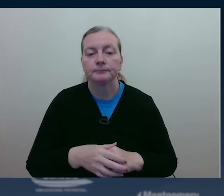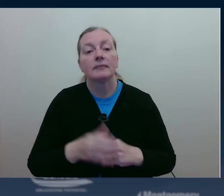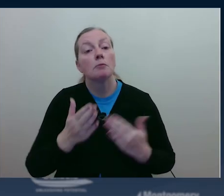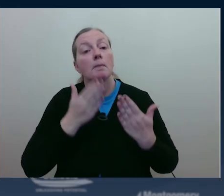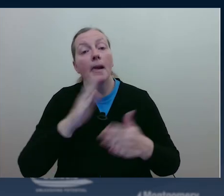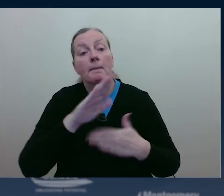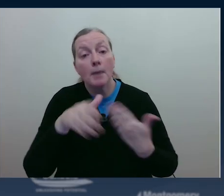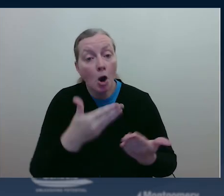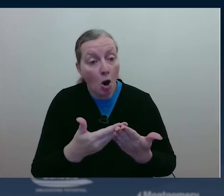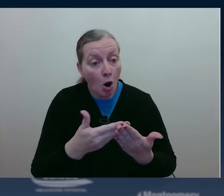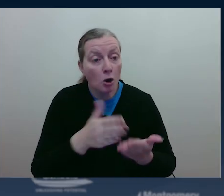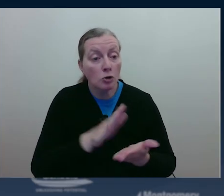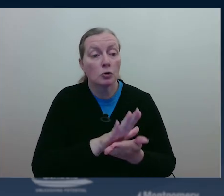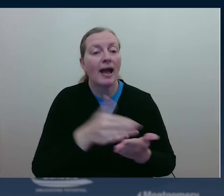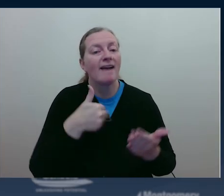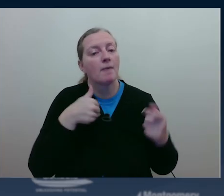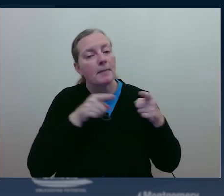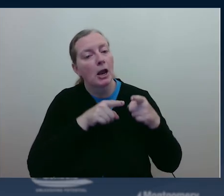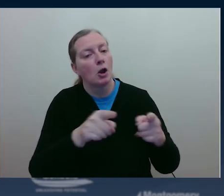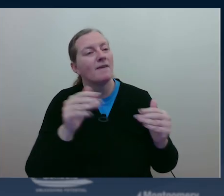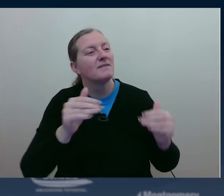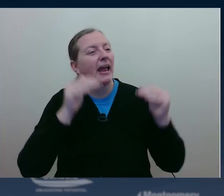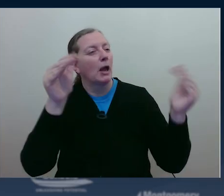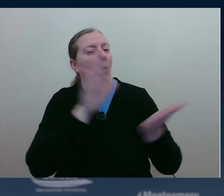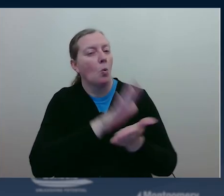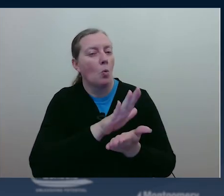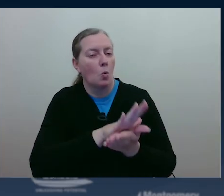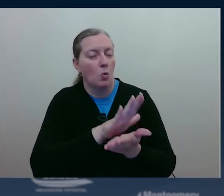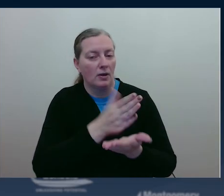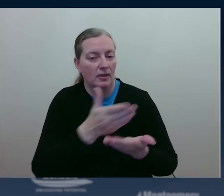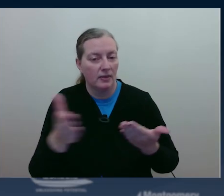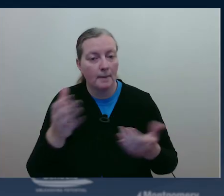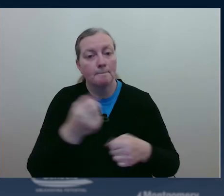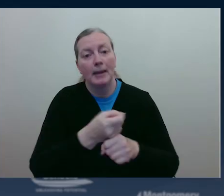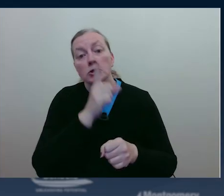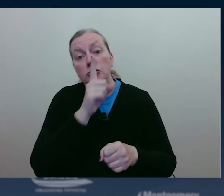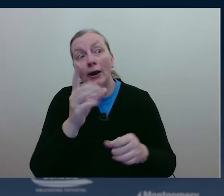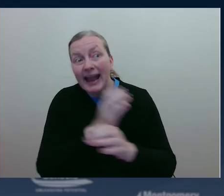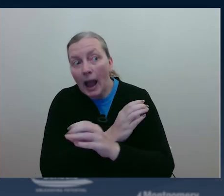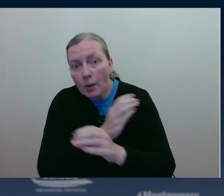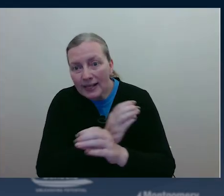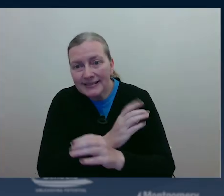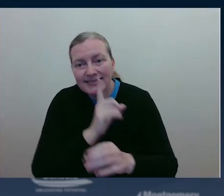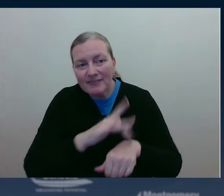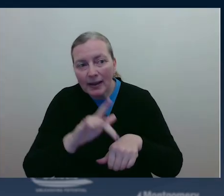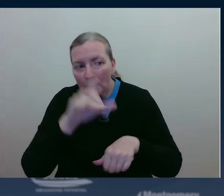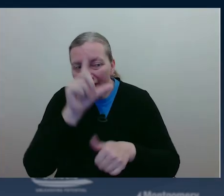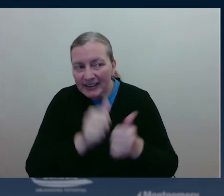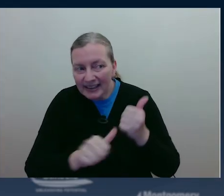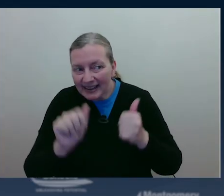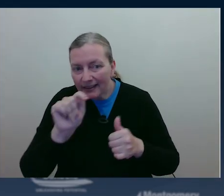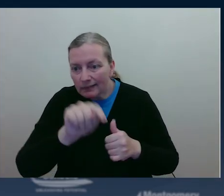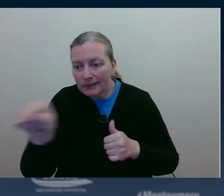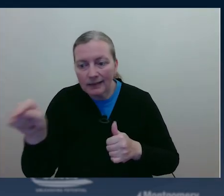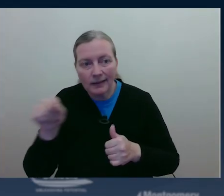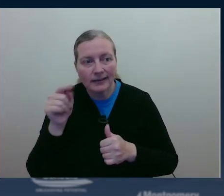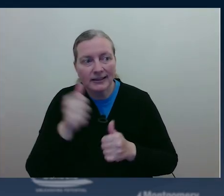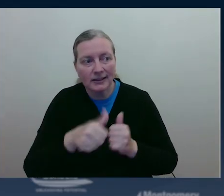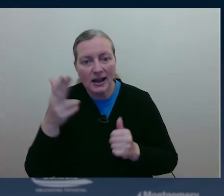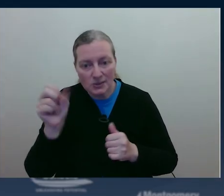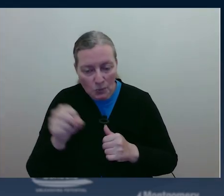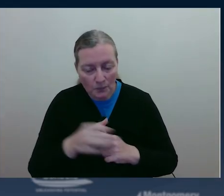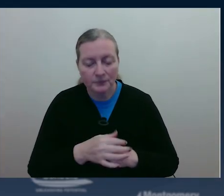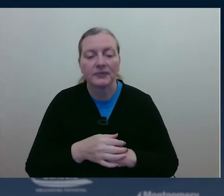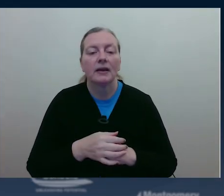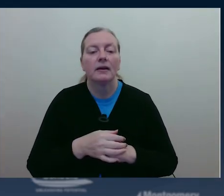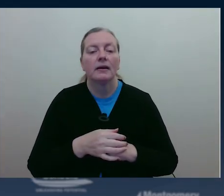coursework. For example, ensuring calculus is available at every school. Now, to support this vision, we are focused on ensuring students are well